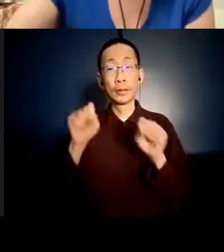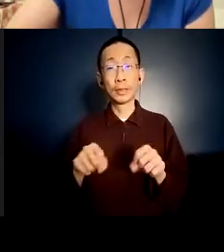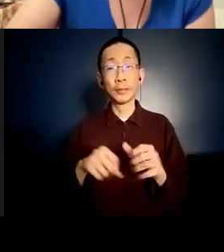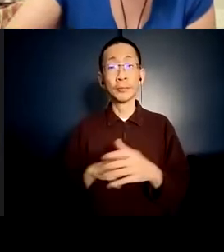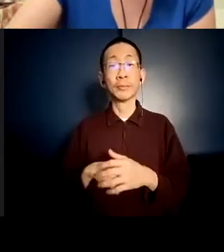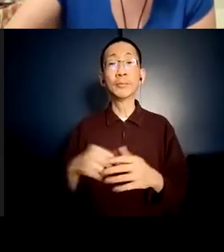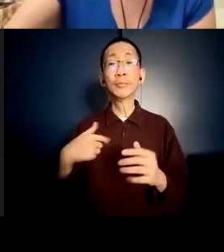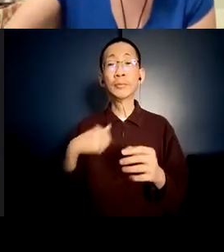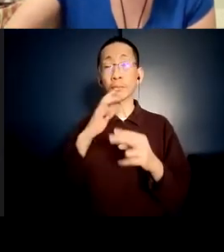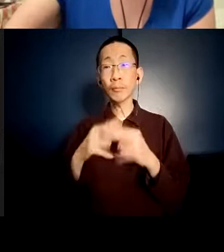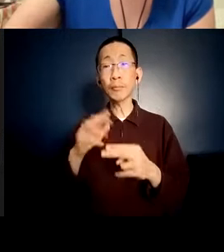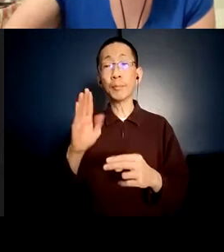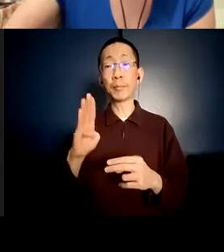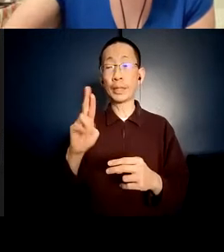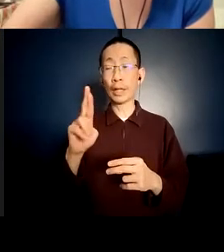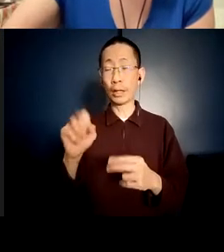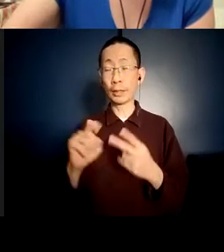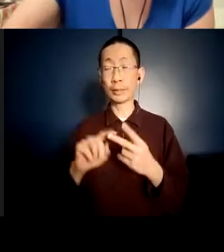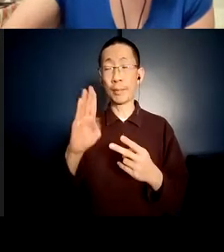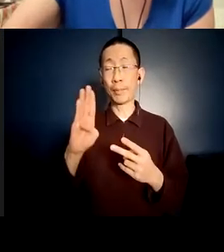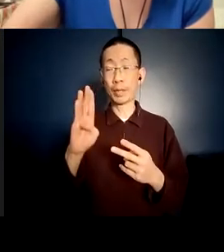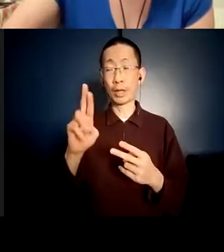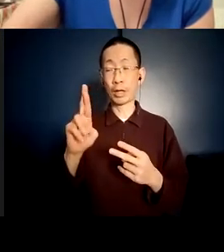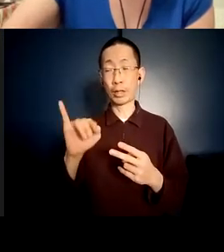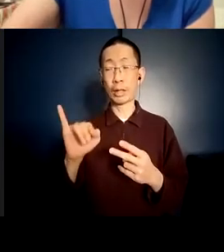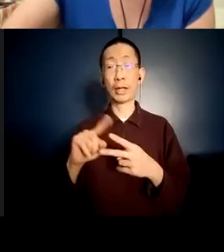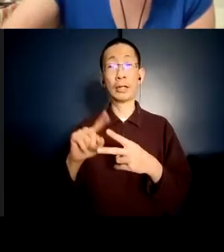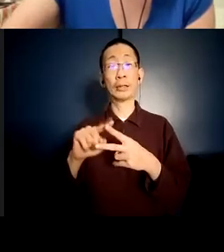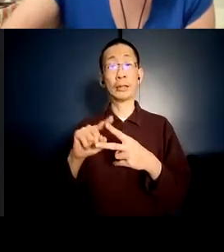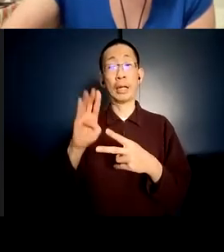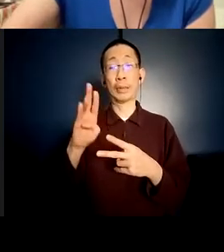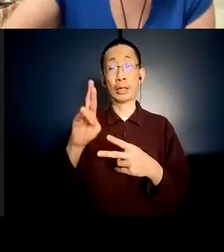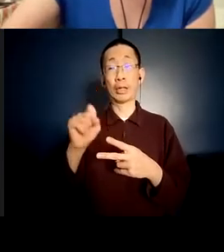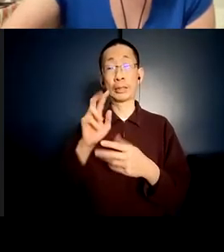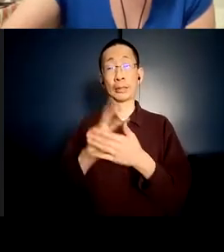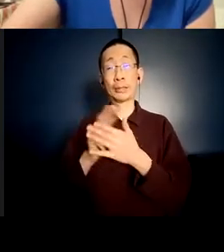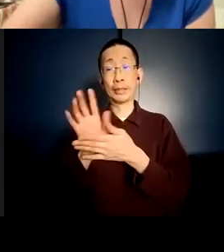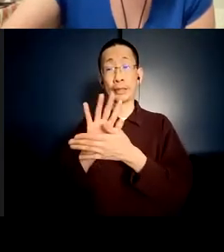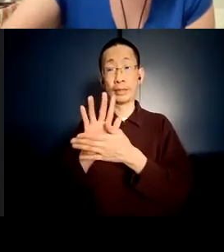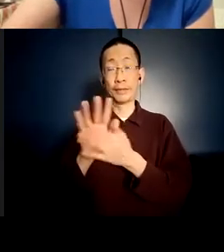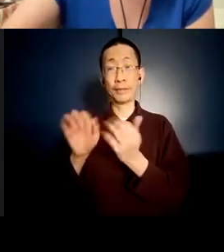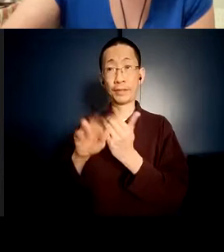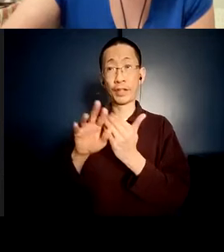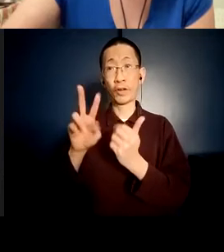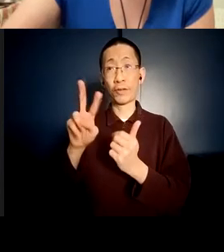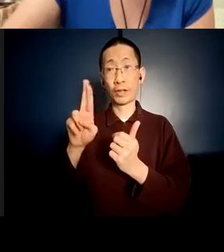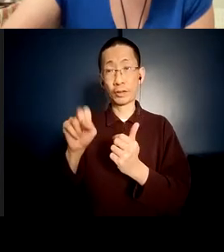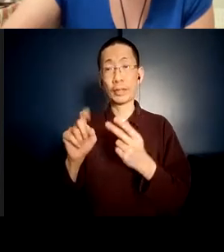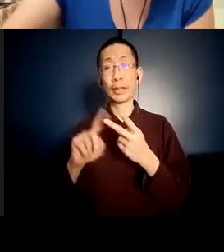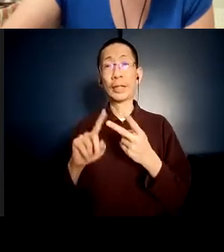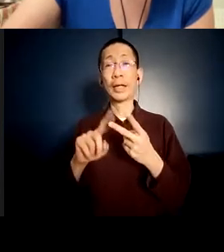mentioned VRS and VRI. VRS is video relay service, and VRI is video